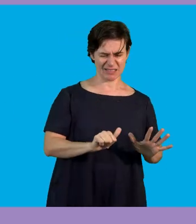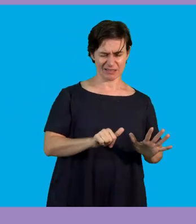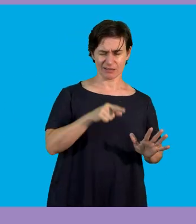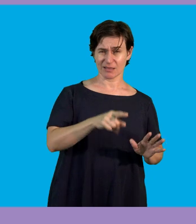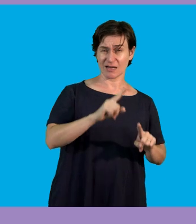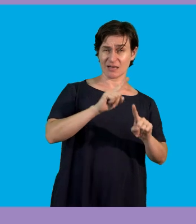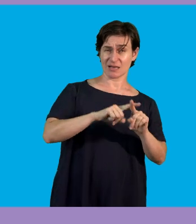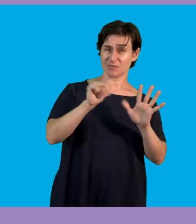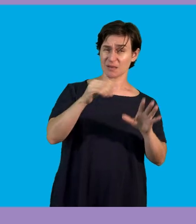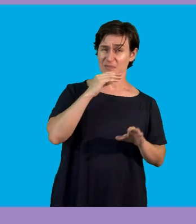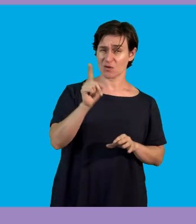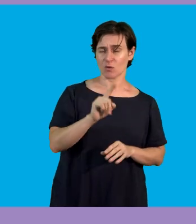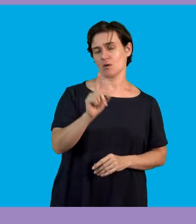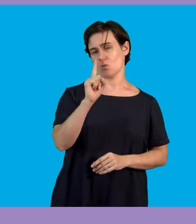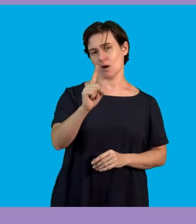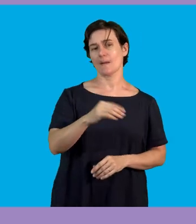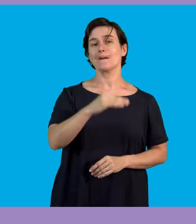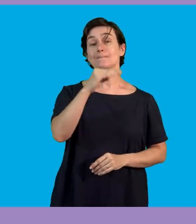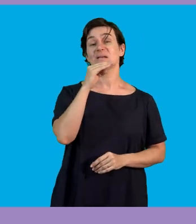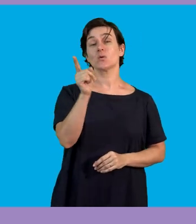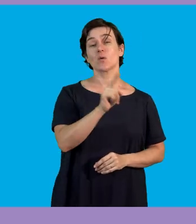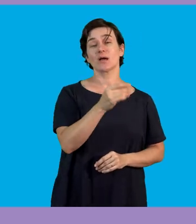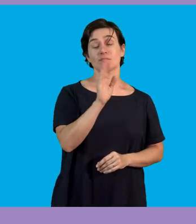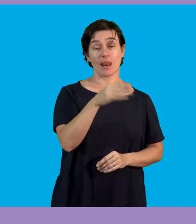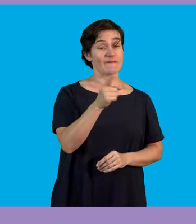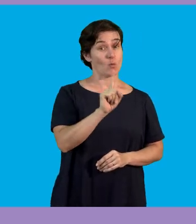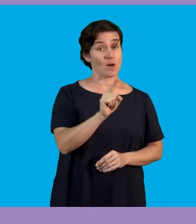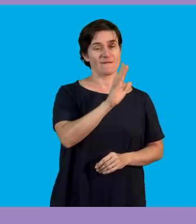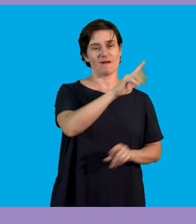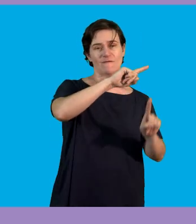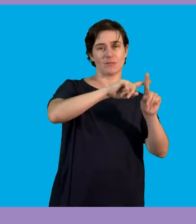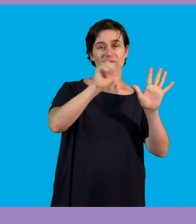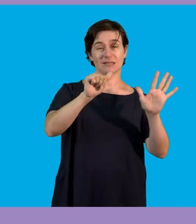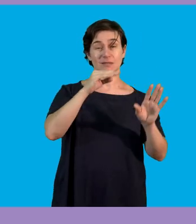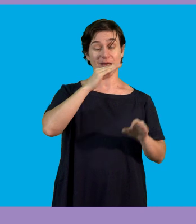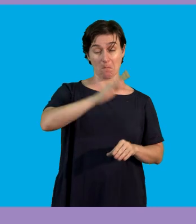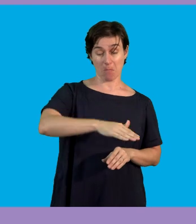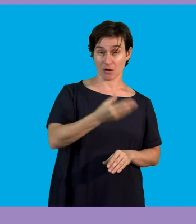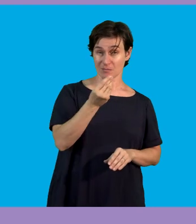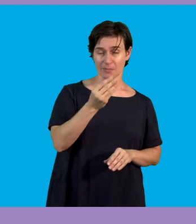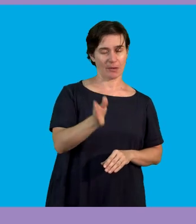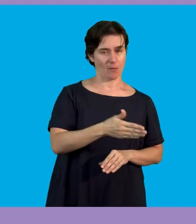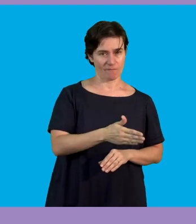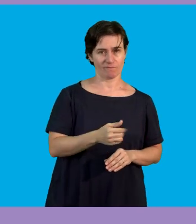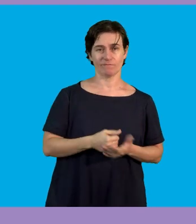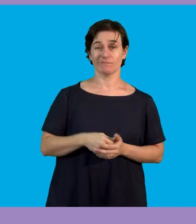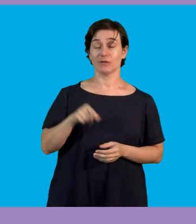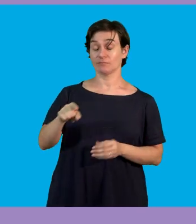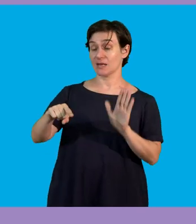6 gives us 1, so it leaves the whole expression without a denominator. And